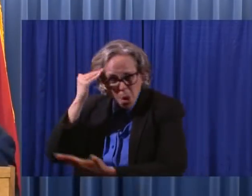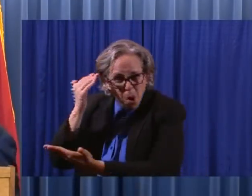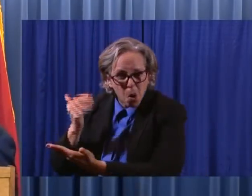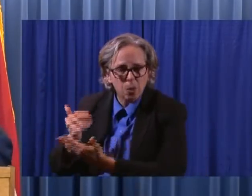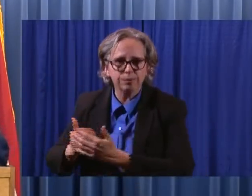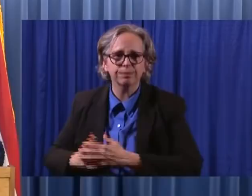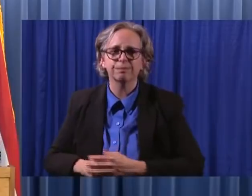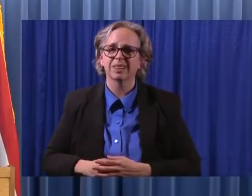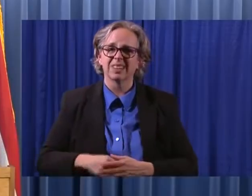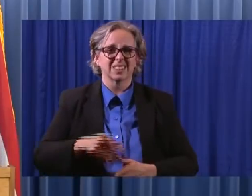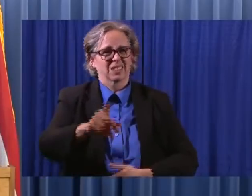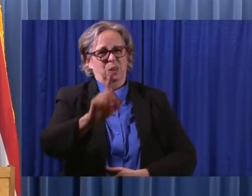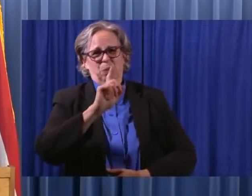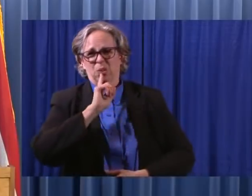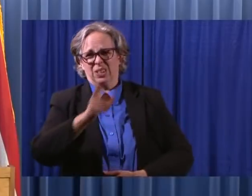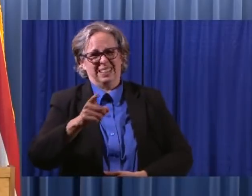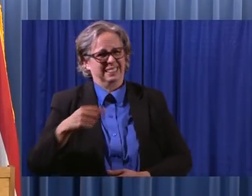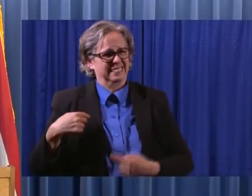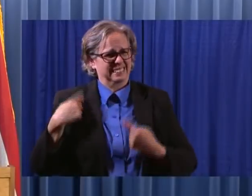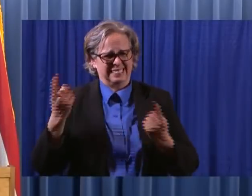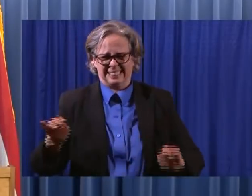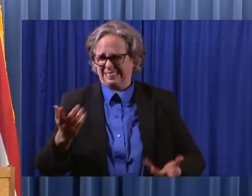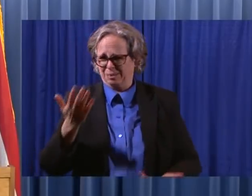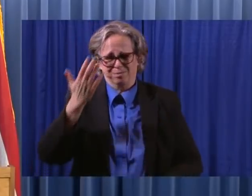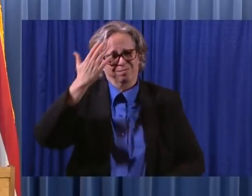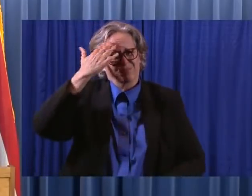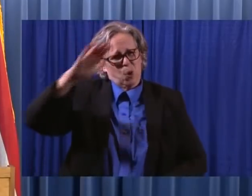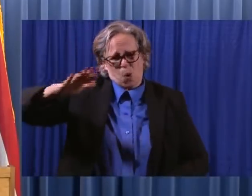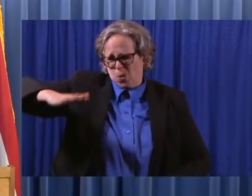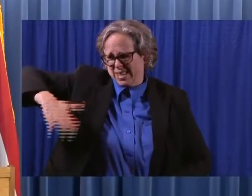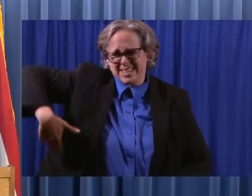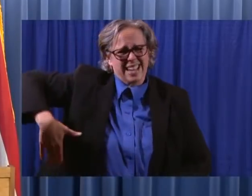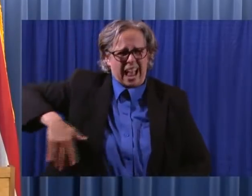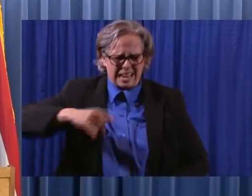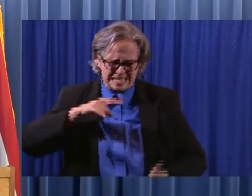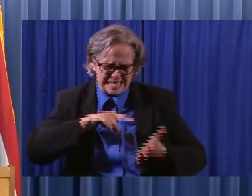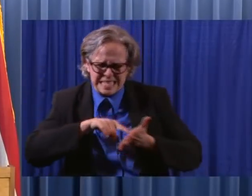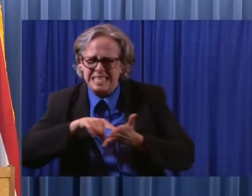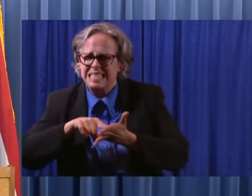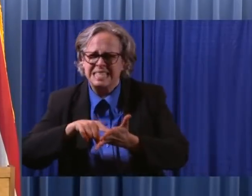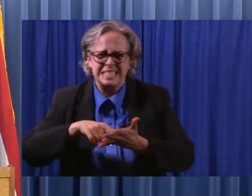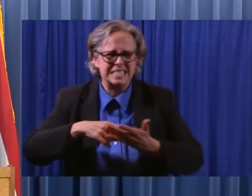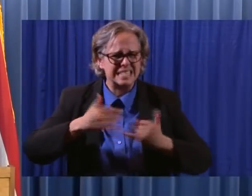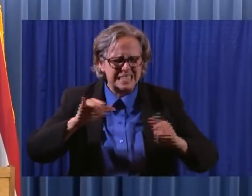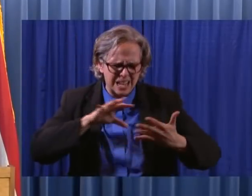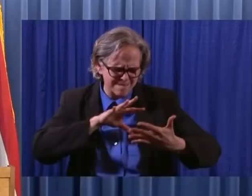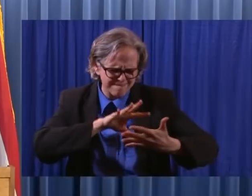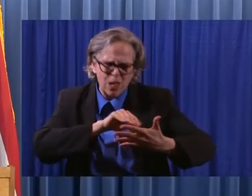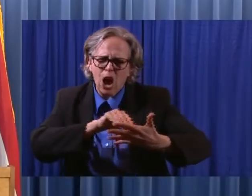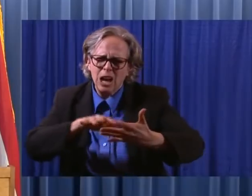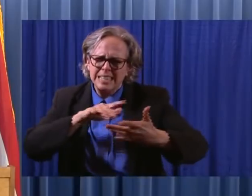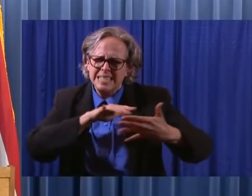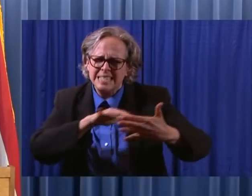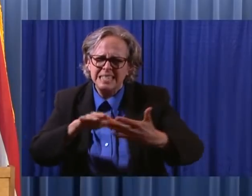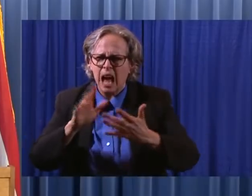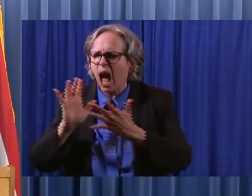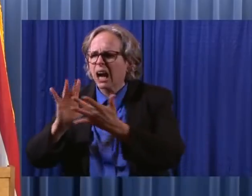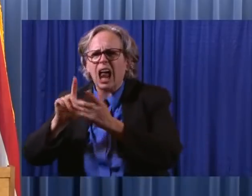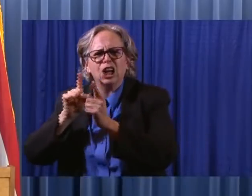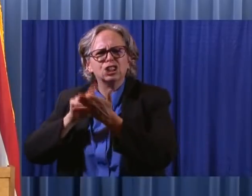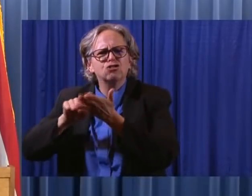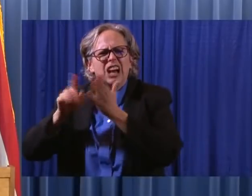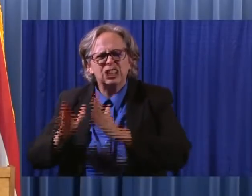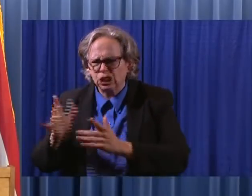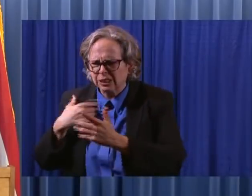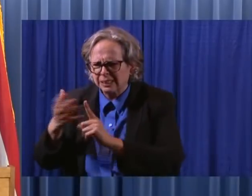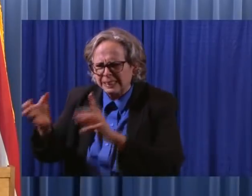You know, we don't have a lot of good information and data per se, and as we start to learn more through the contact tracing, maybe we'll have more insights about